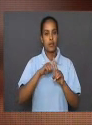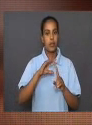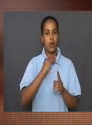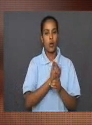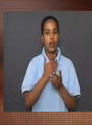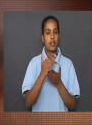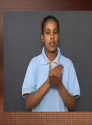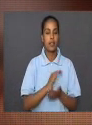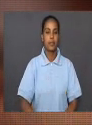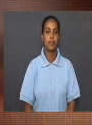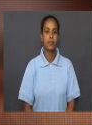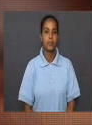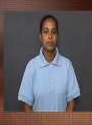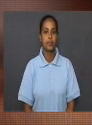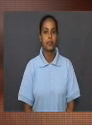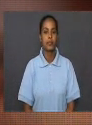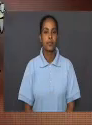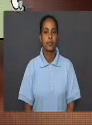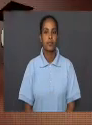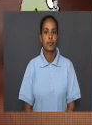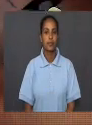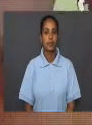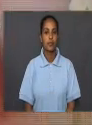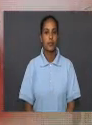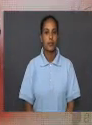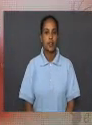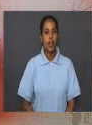Let's get back to our lesson.